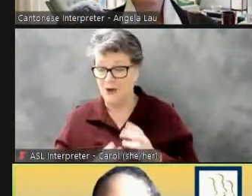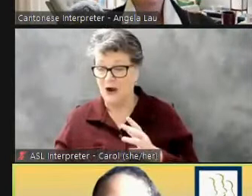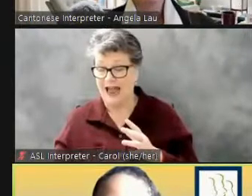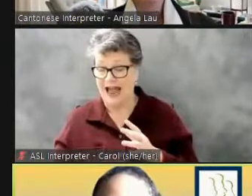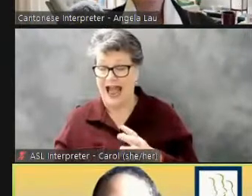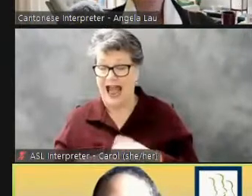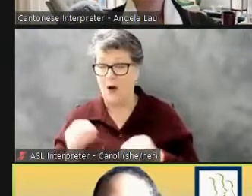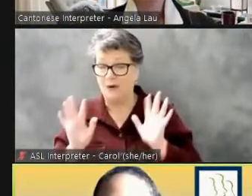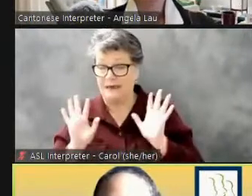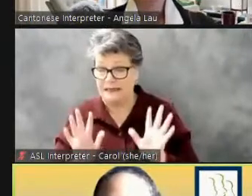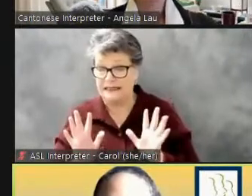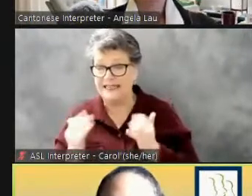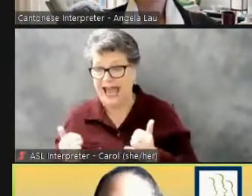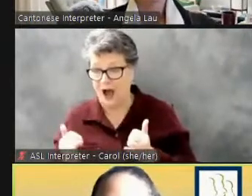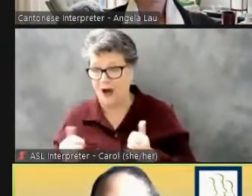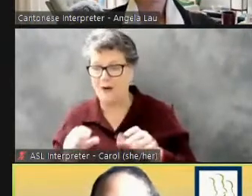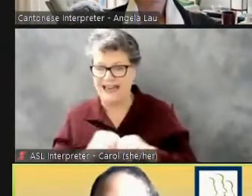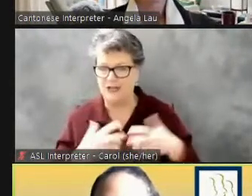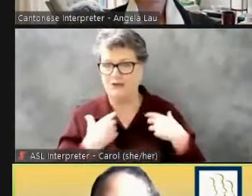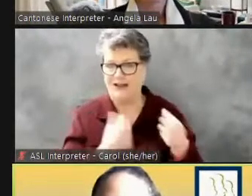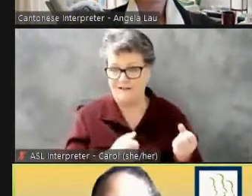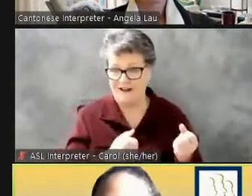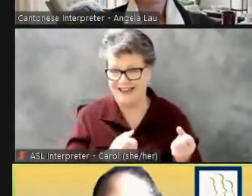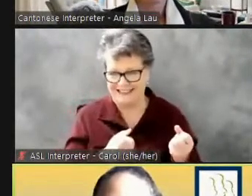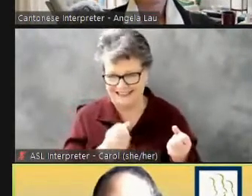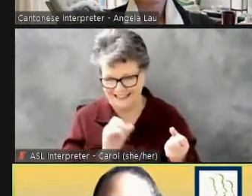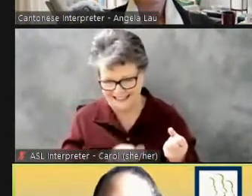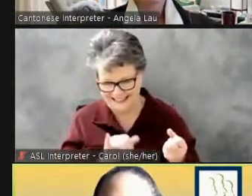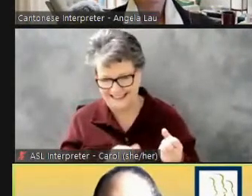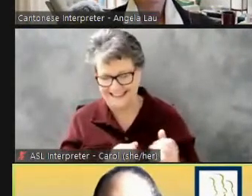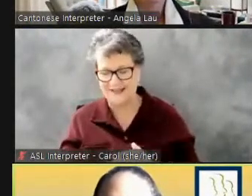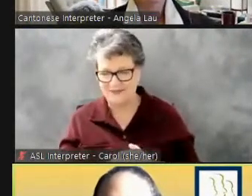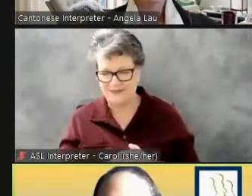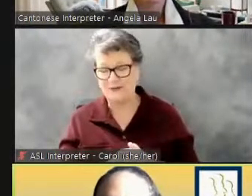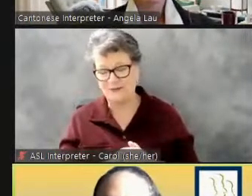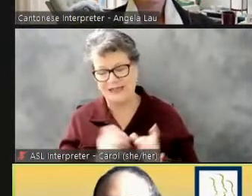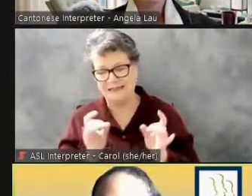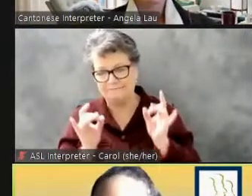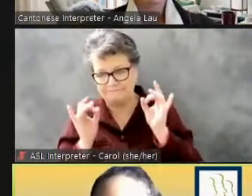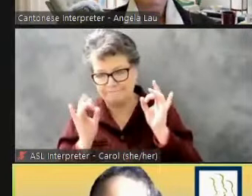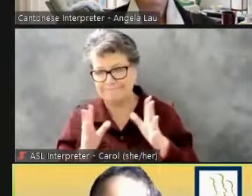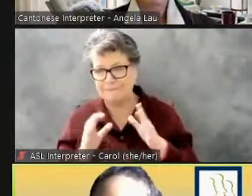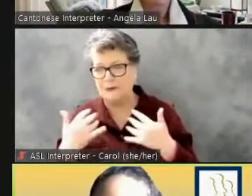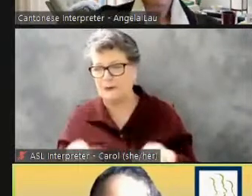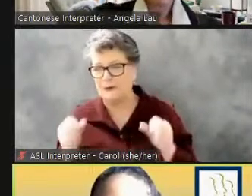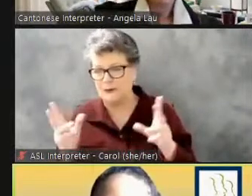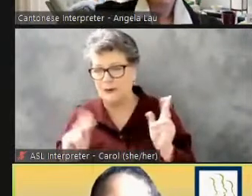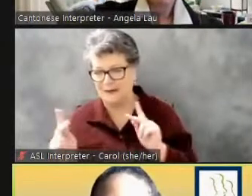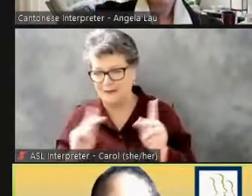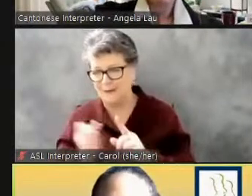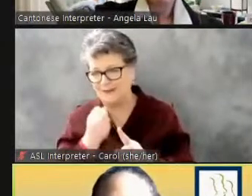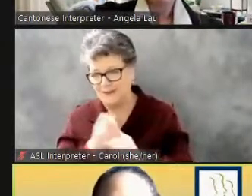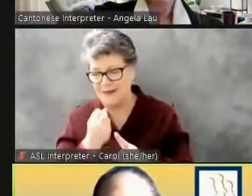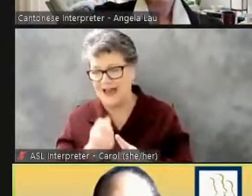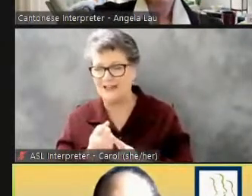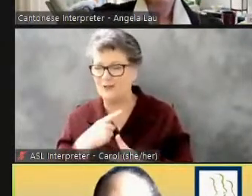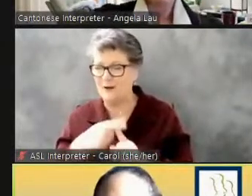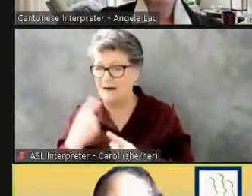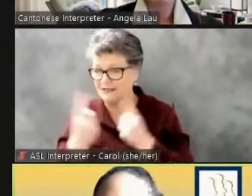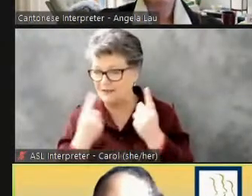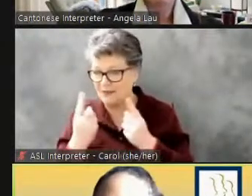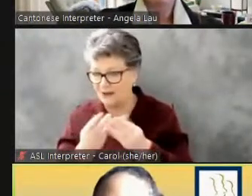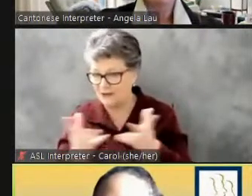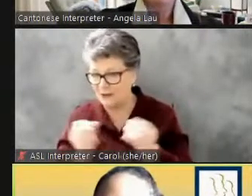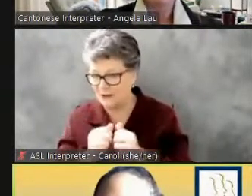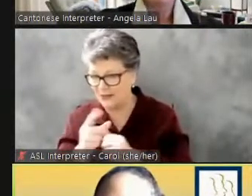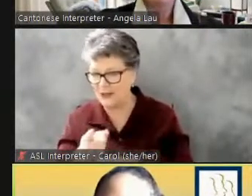weather phase and into the recovery phase, but we recognize that's going to be tremendous and so many people have been impacted. So our thoughts with you and